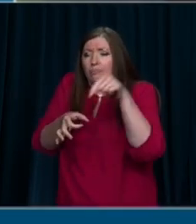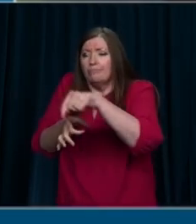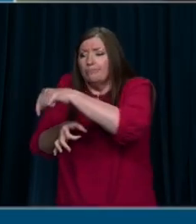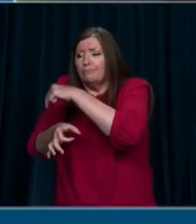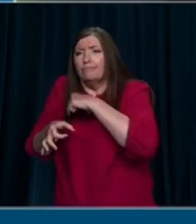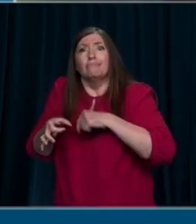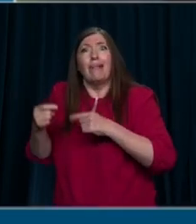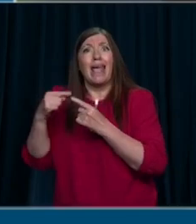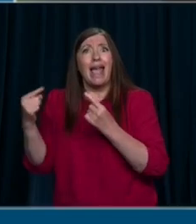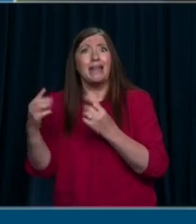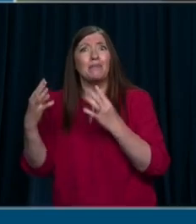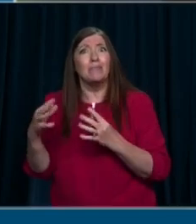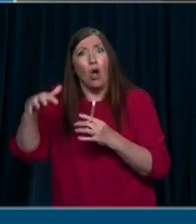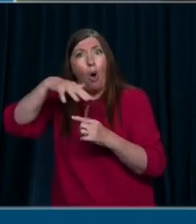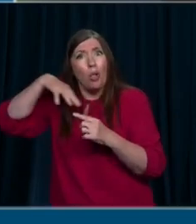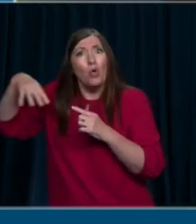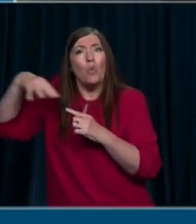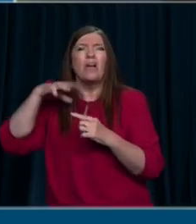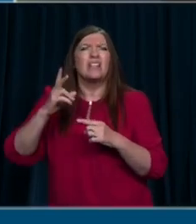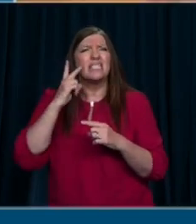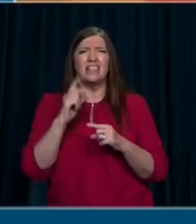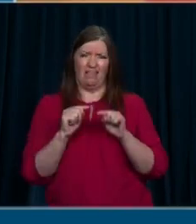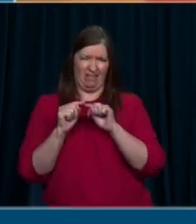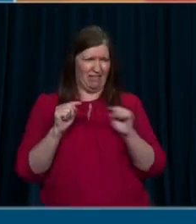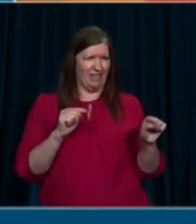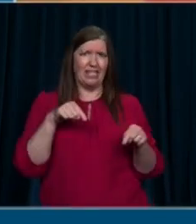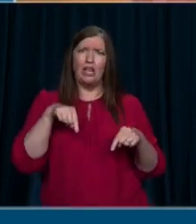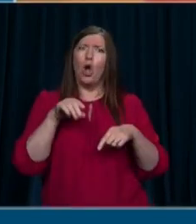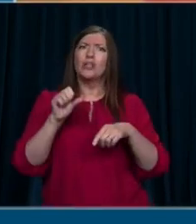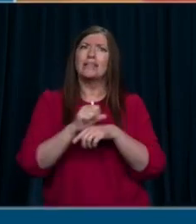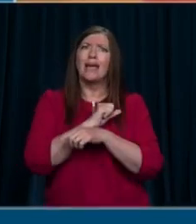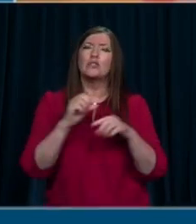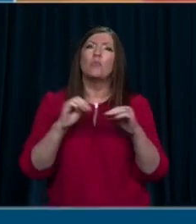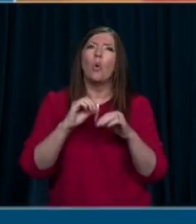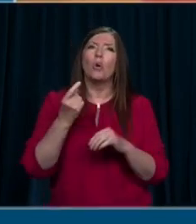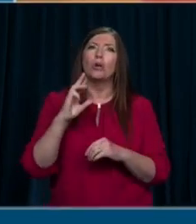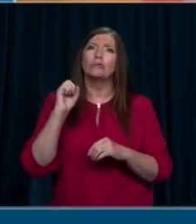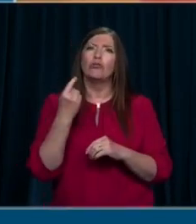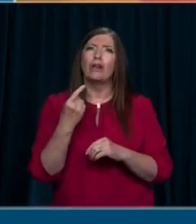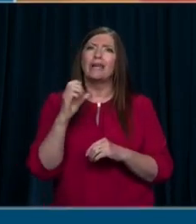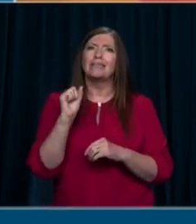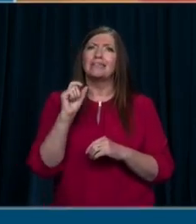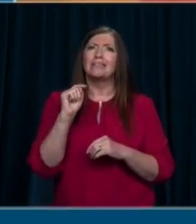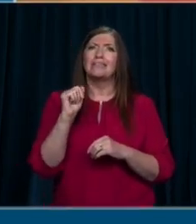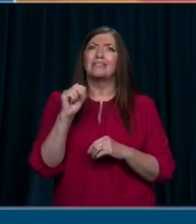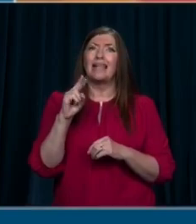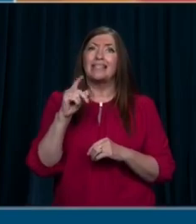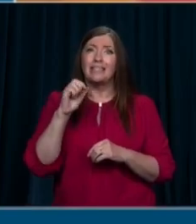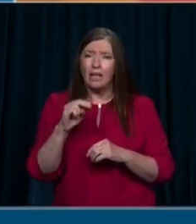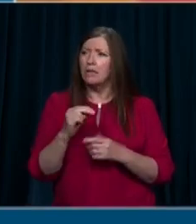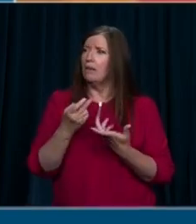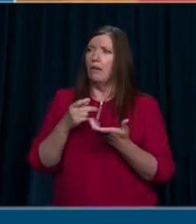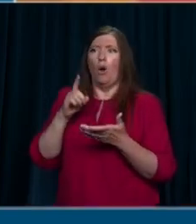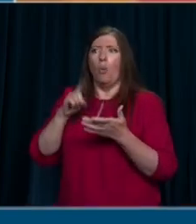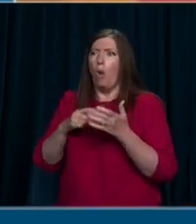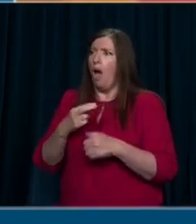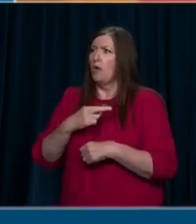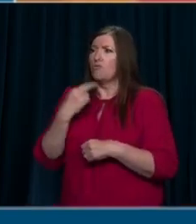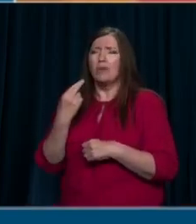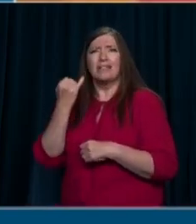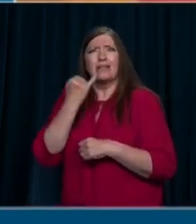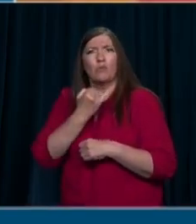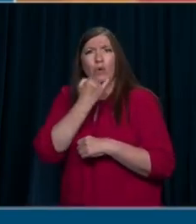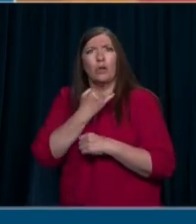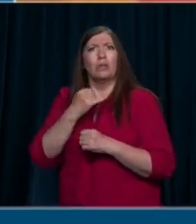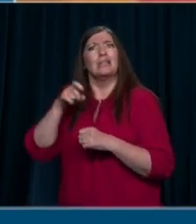you're seeing here is just more Greg Stantons. Greg Stanton can't seem to articulate what is at stake and why Israel needs to be defended, just sits